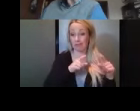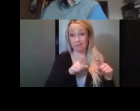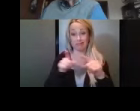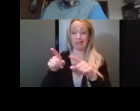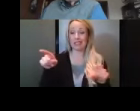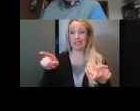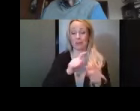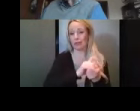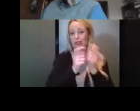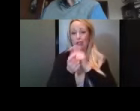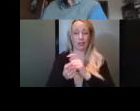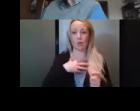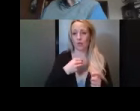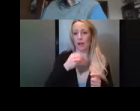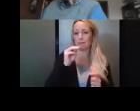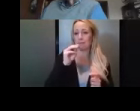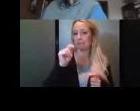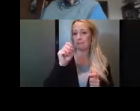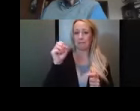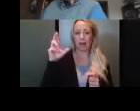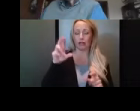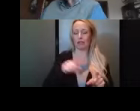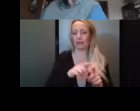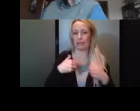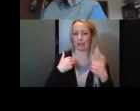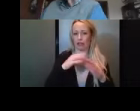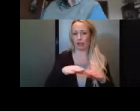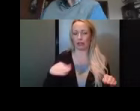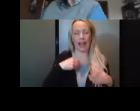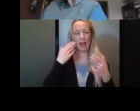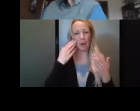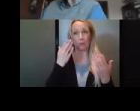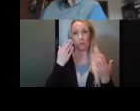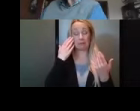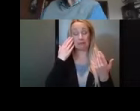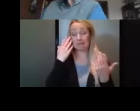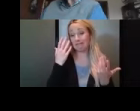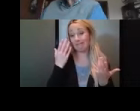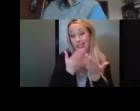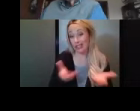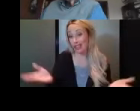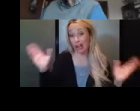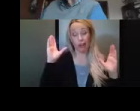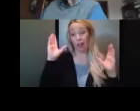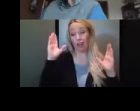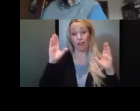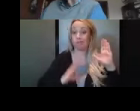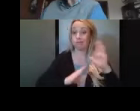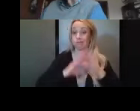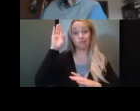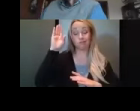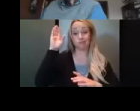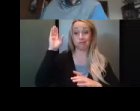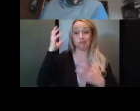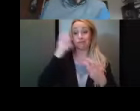change in white matter as the younger children. I don't want to say this is a general phenomenon, but we think it's true, at least for